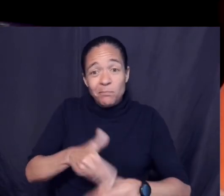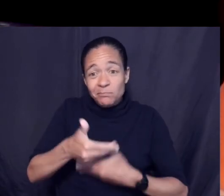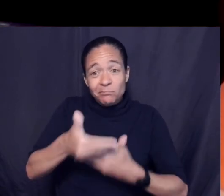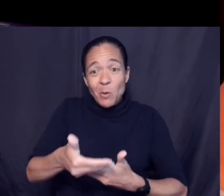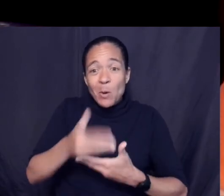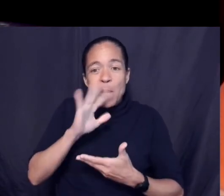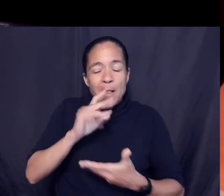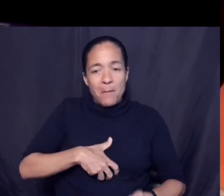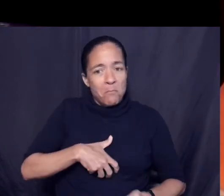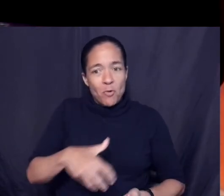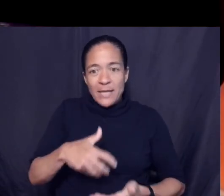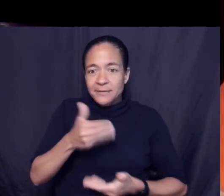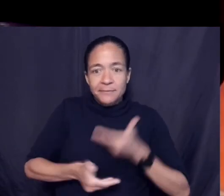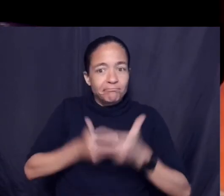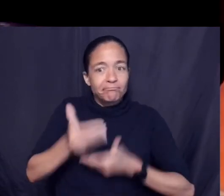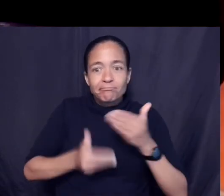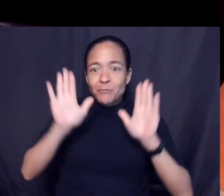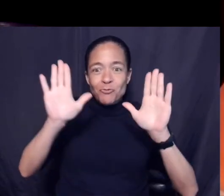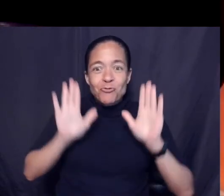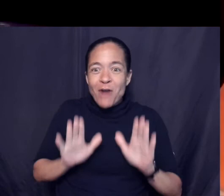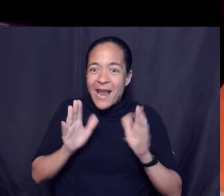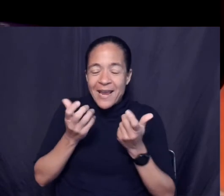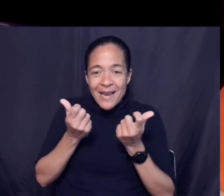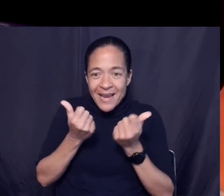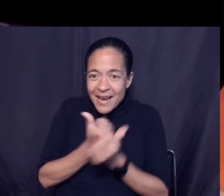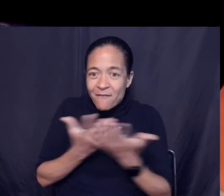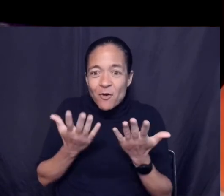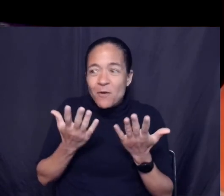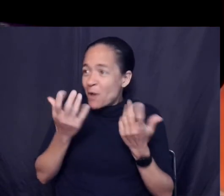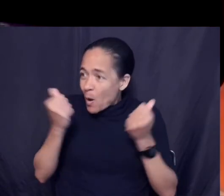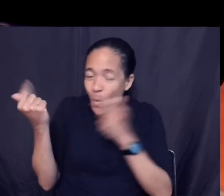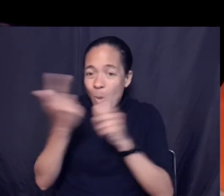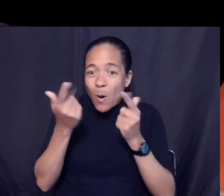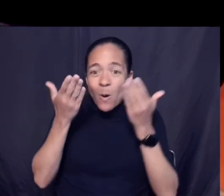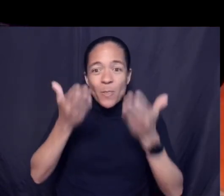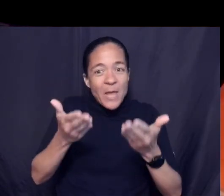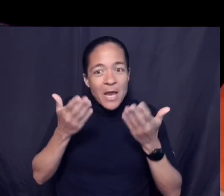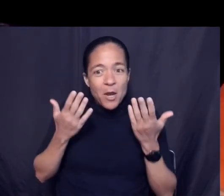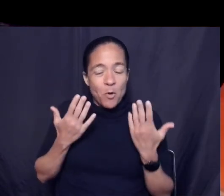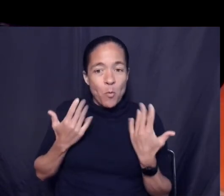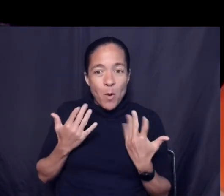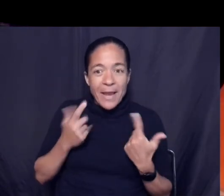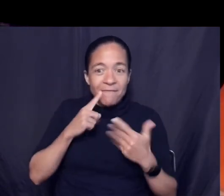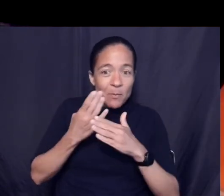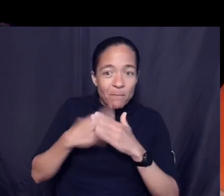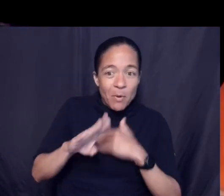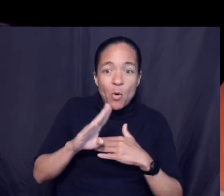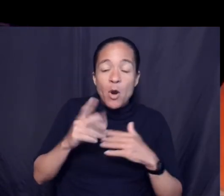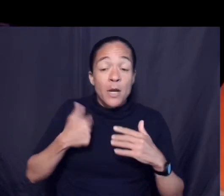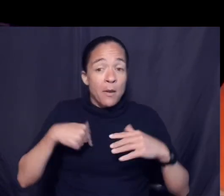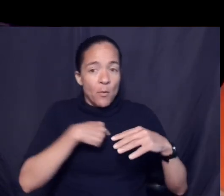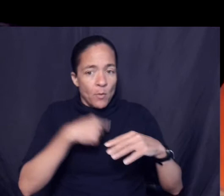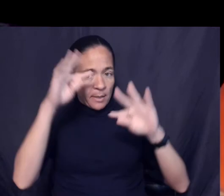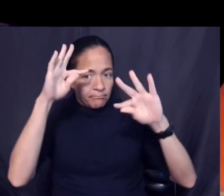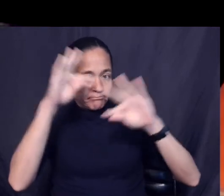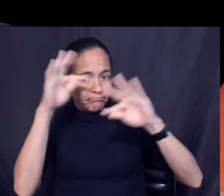arrival. Pregnancy went great. Everyone was in the waiting room. But unbeknownst to us, Bella was